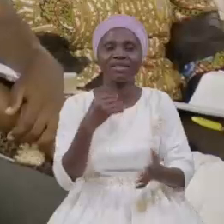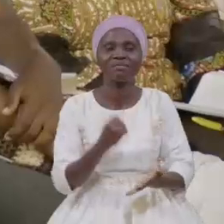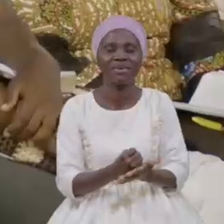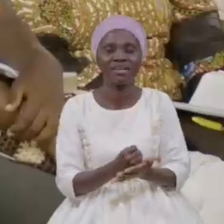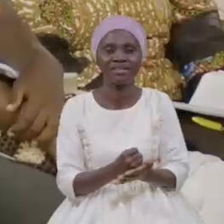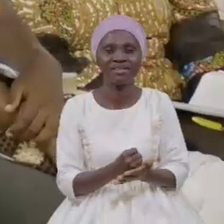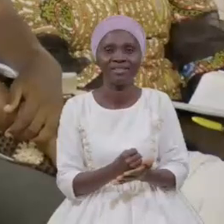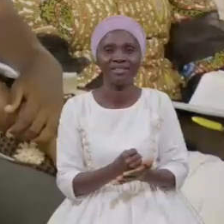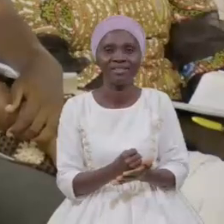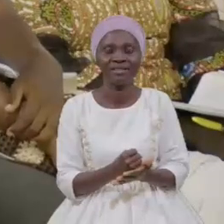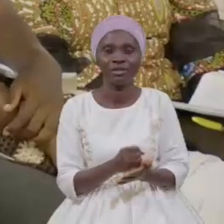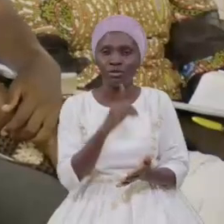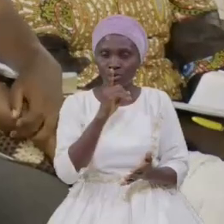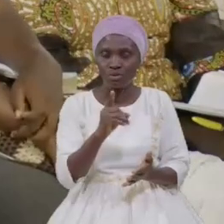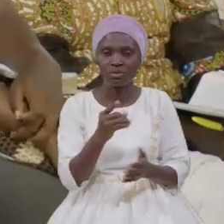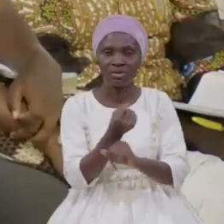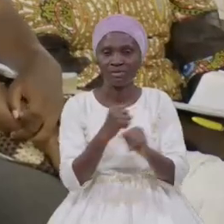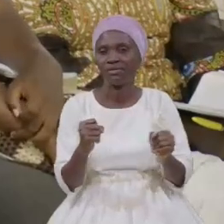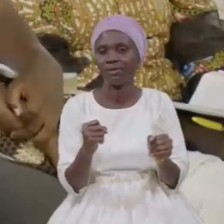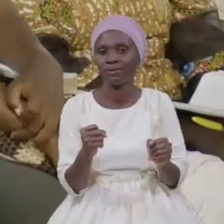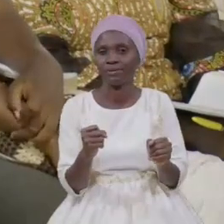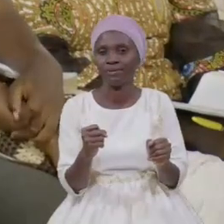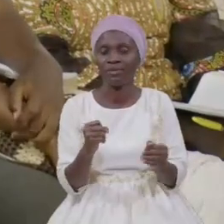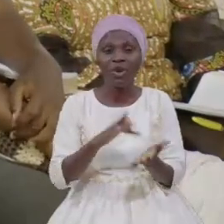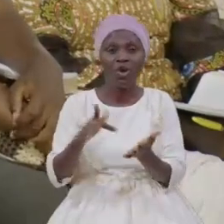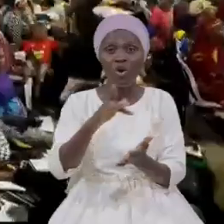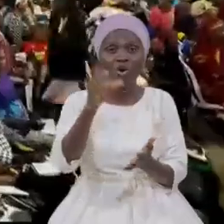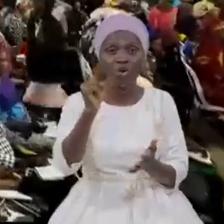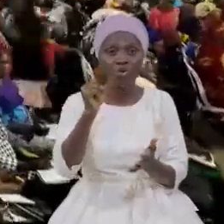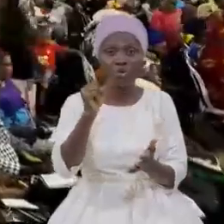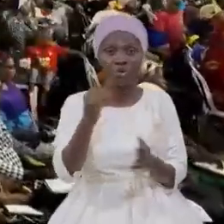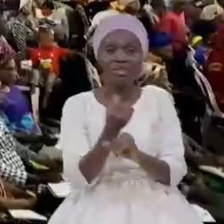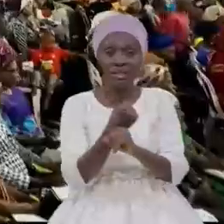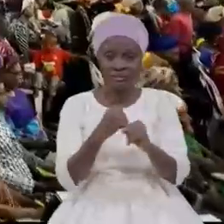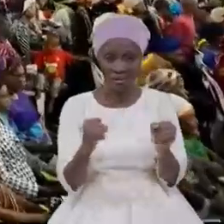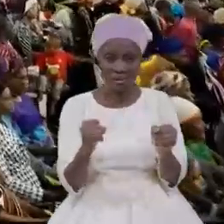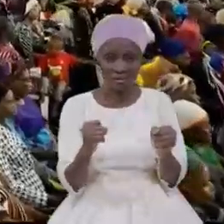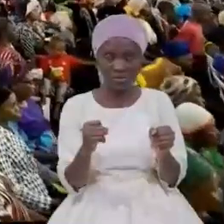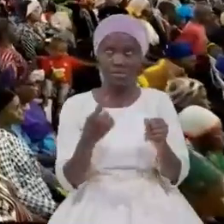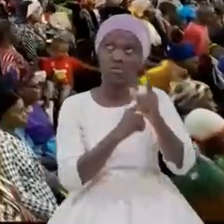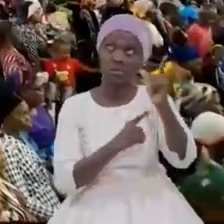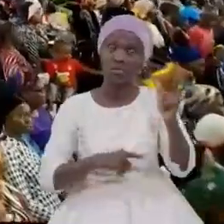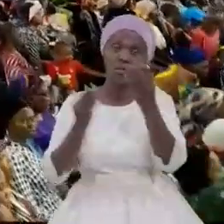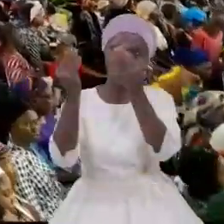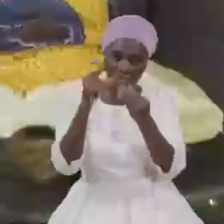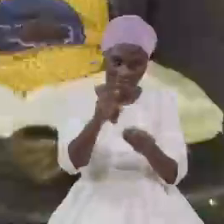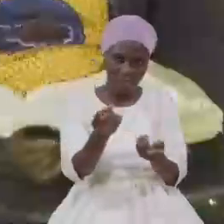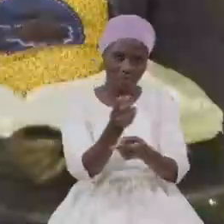Full salvation, glorious salvation, the Lord gives to you today.